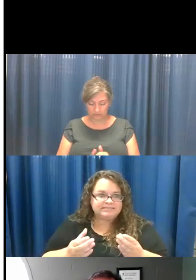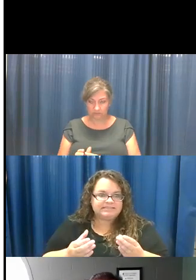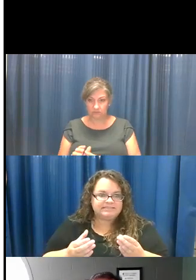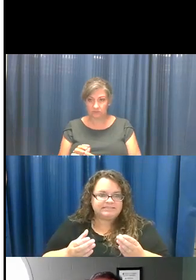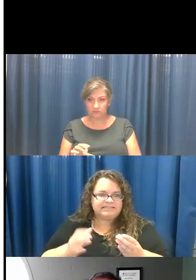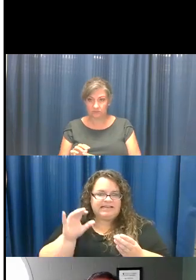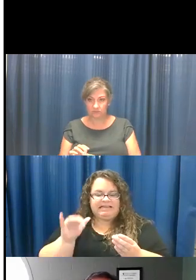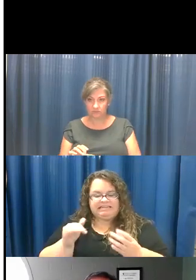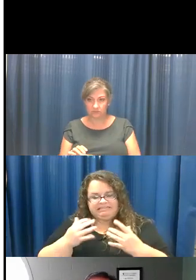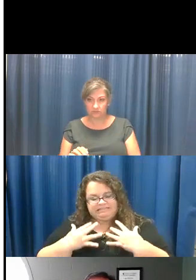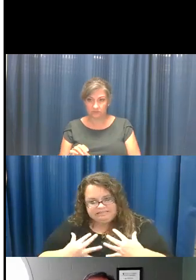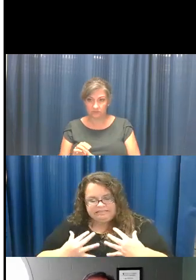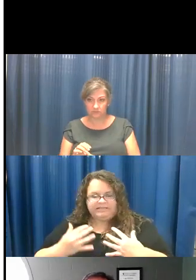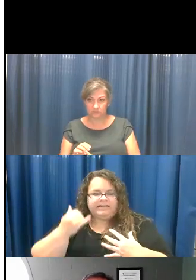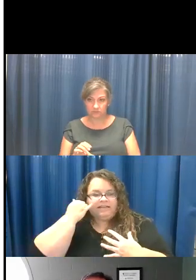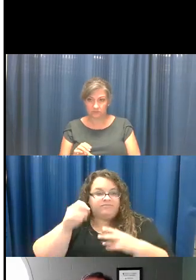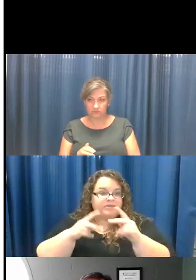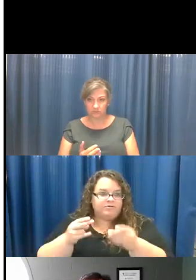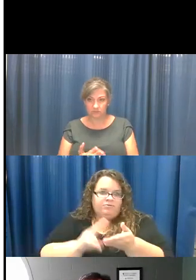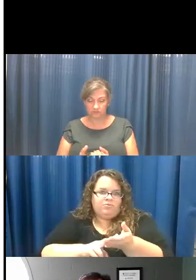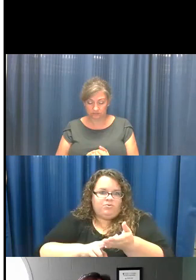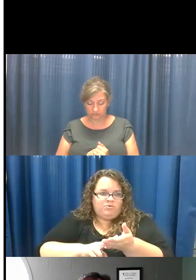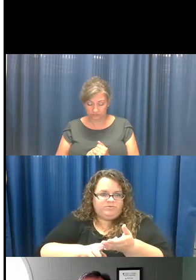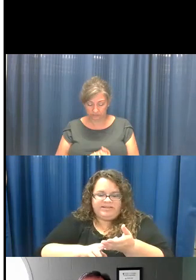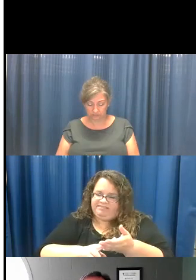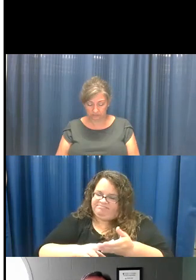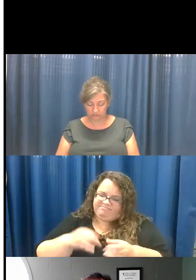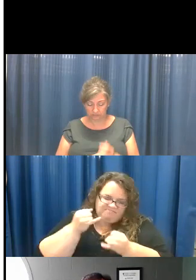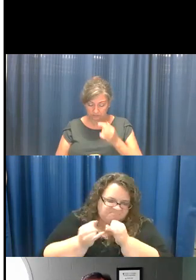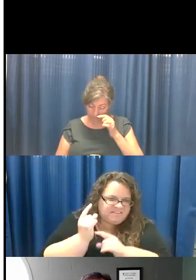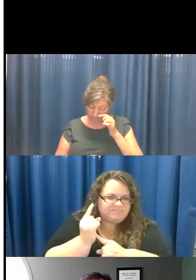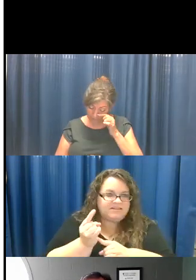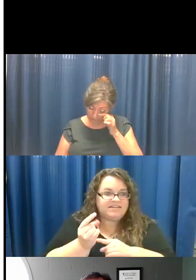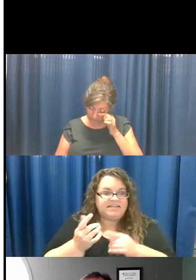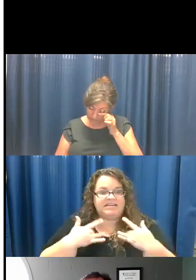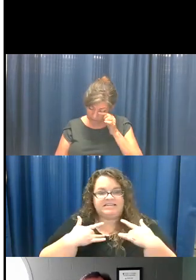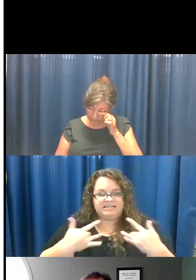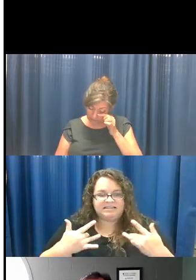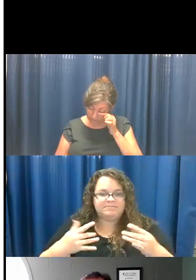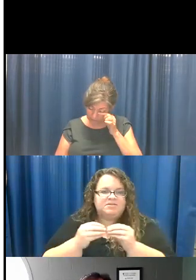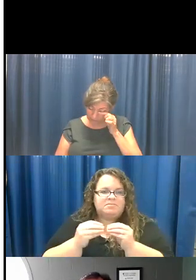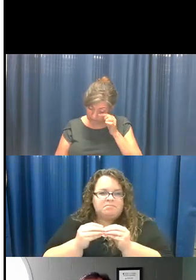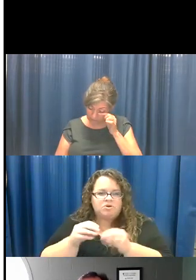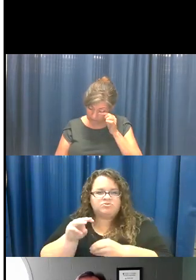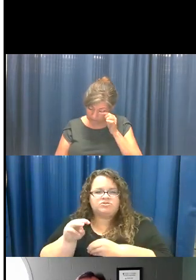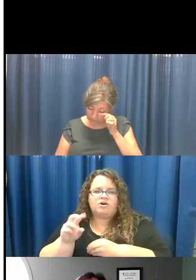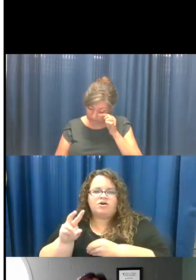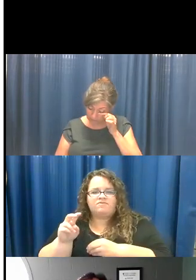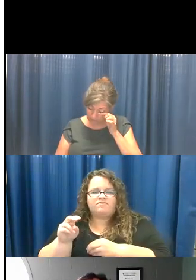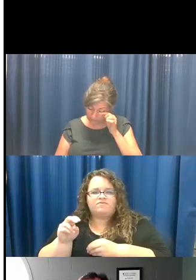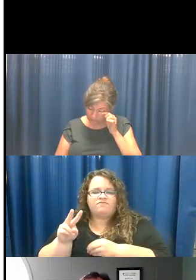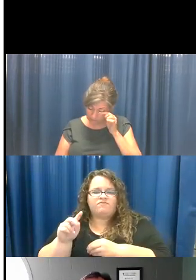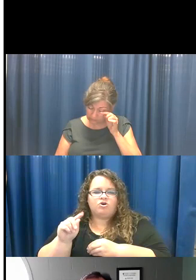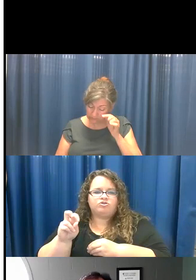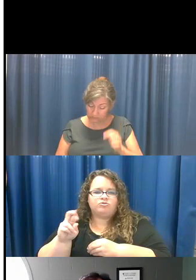who enroll very late in the process are often some of our most vulnerable students as well and don't have a great idea how the